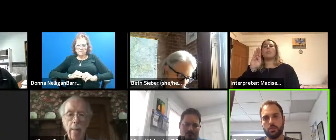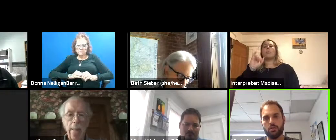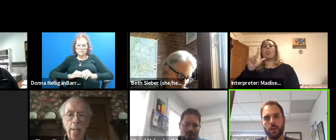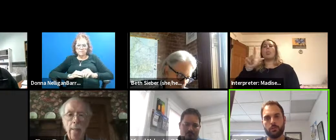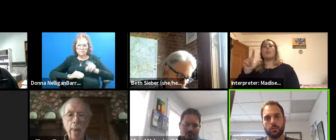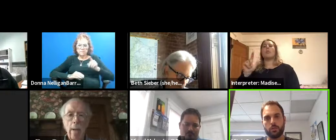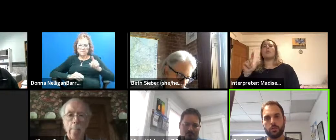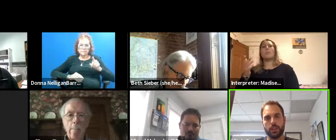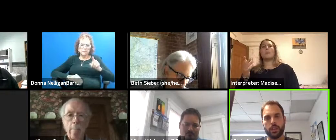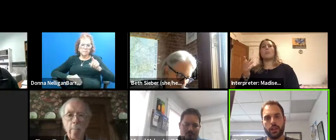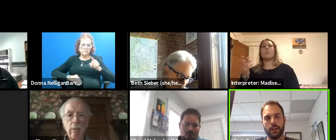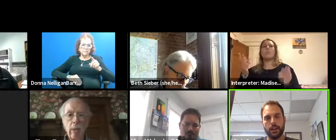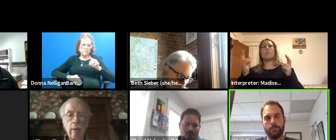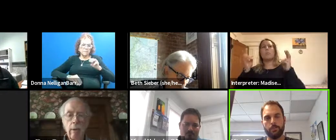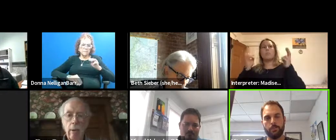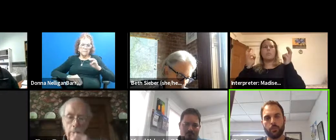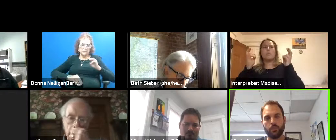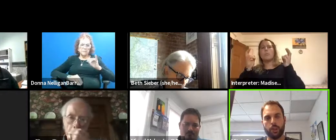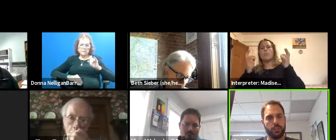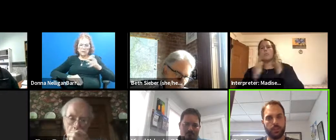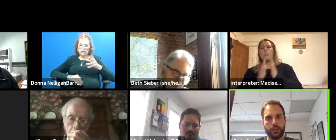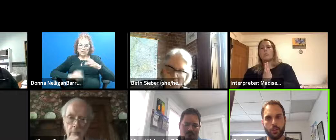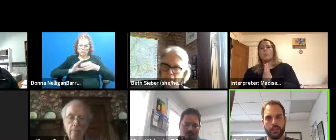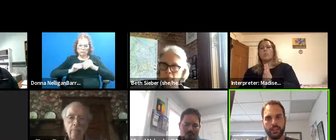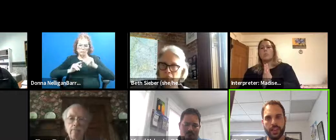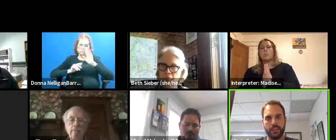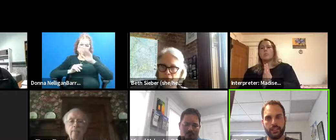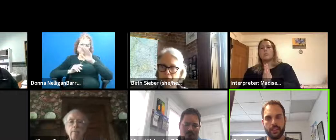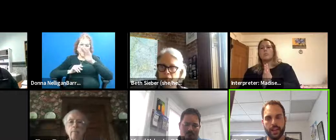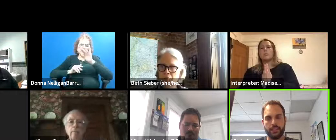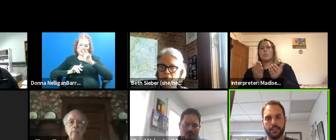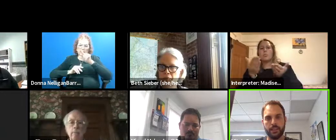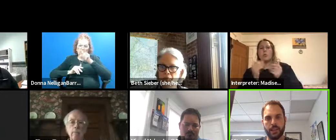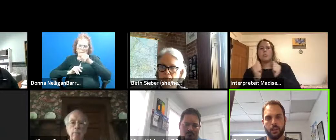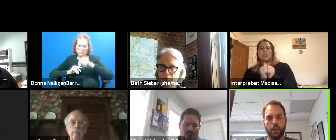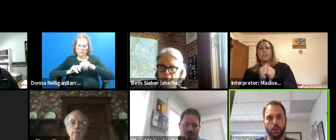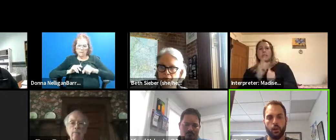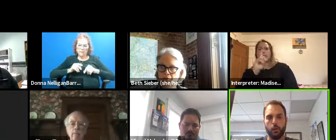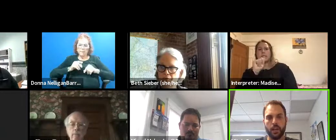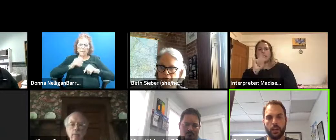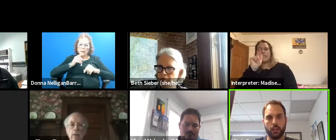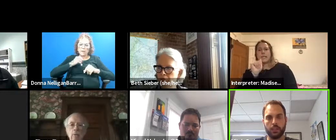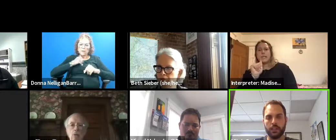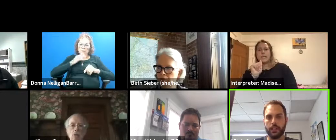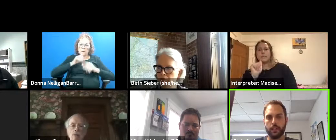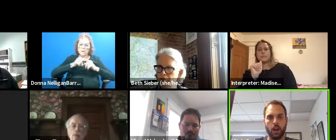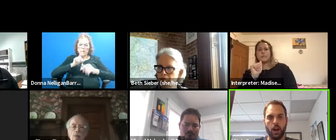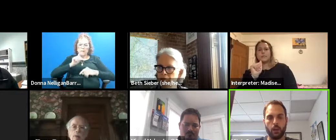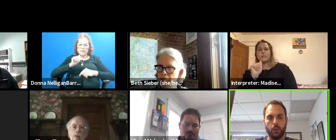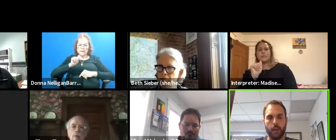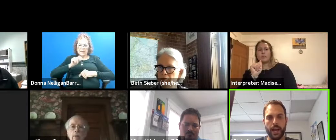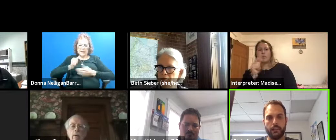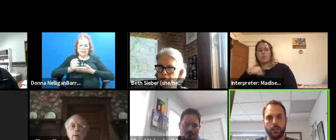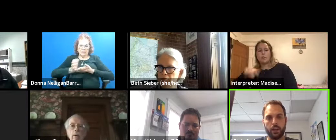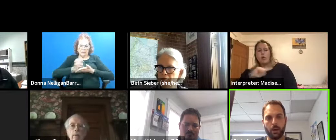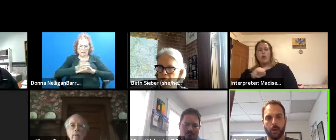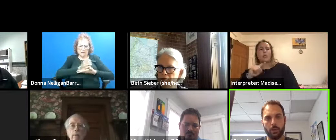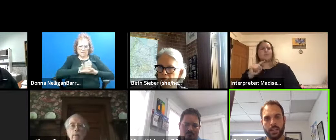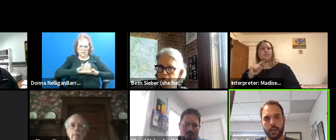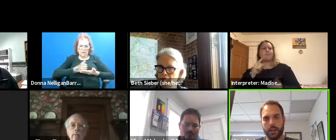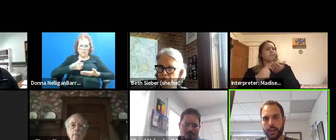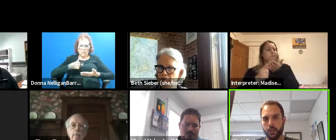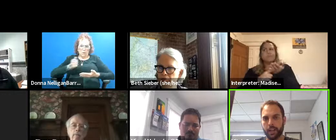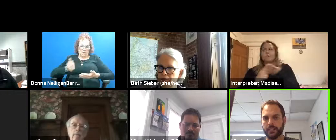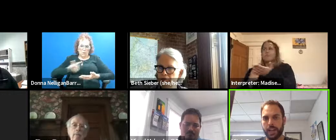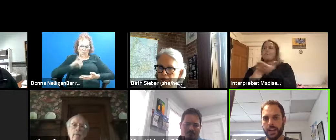so you come to us with what the data says, and then we all sit and talk. We have a